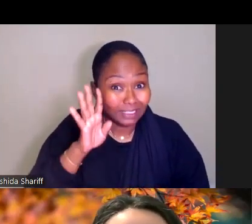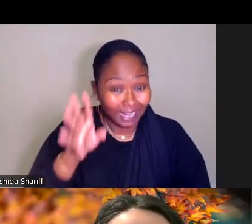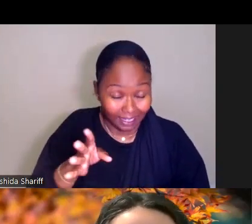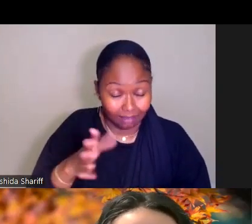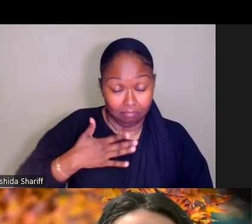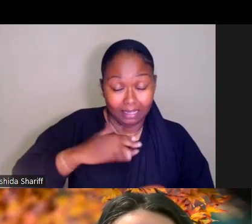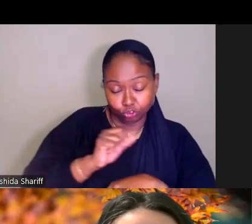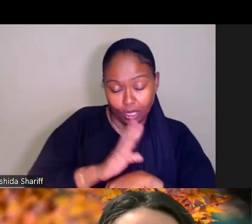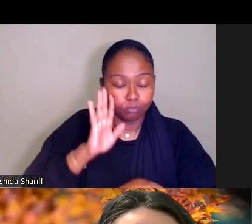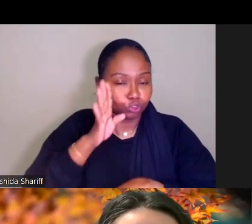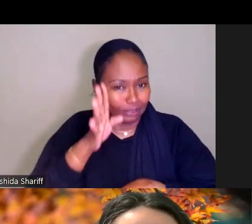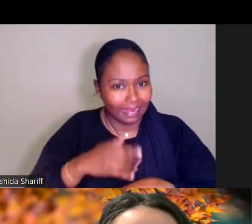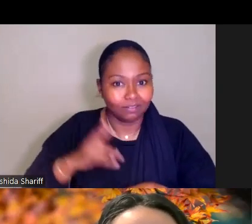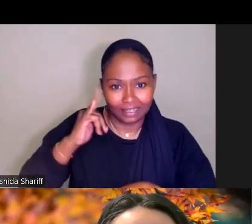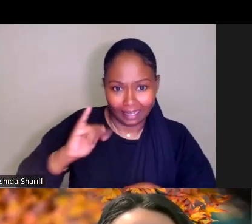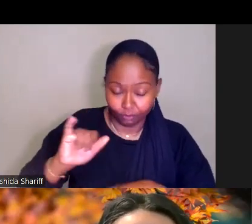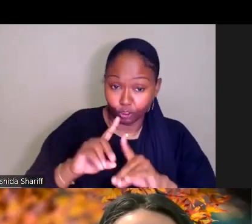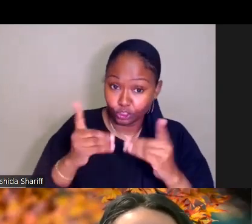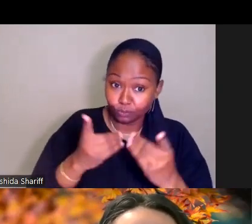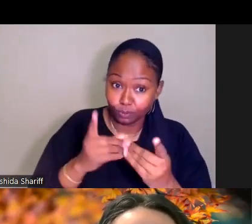in the California Department of Aging's